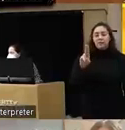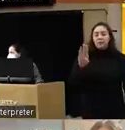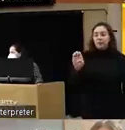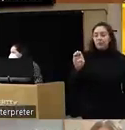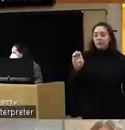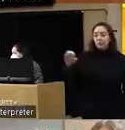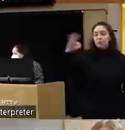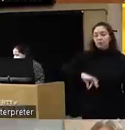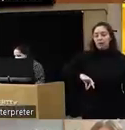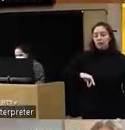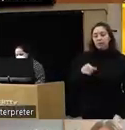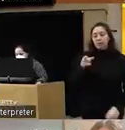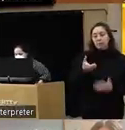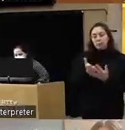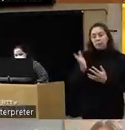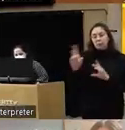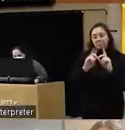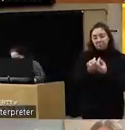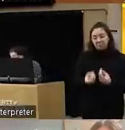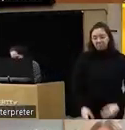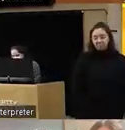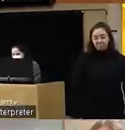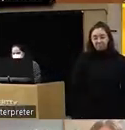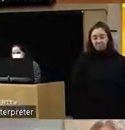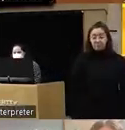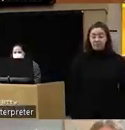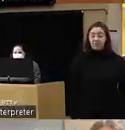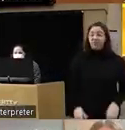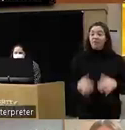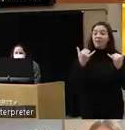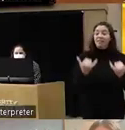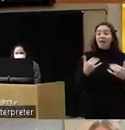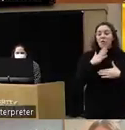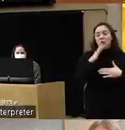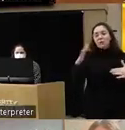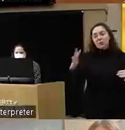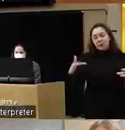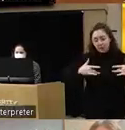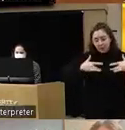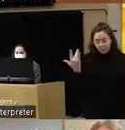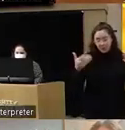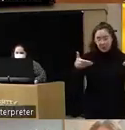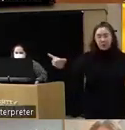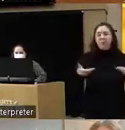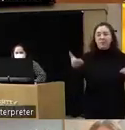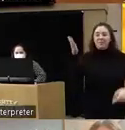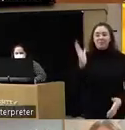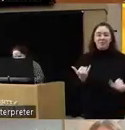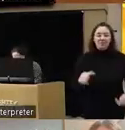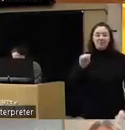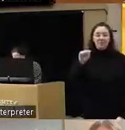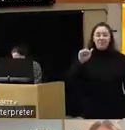education credit for your discipline. Without further ado, I'm very excited to introduce today's speaker, who is